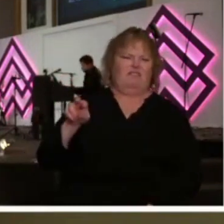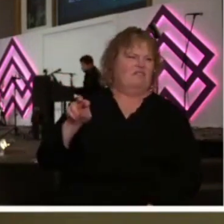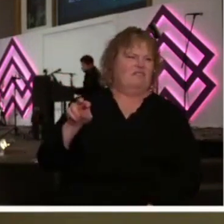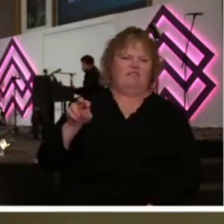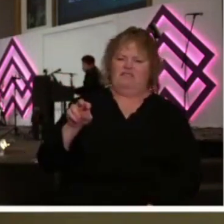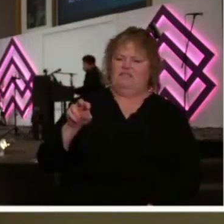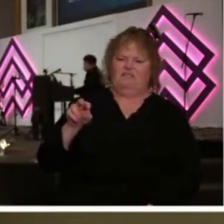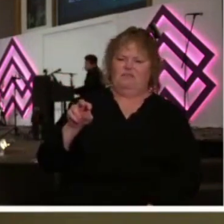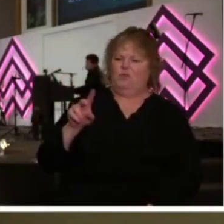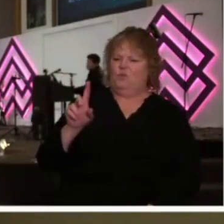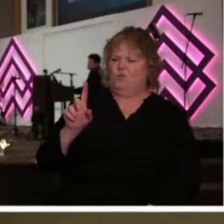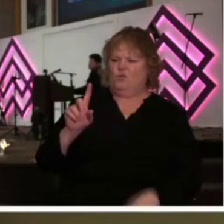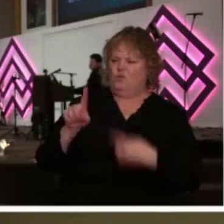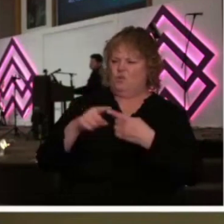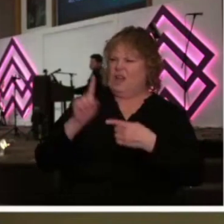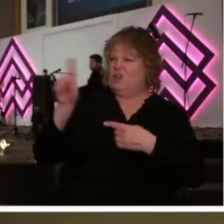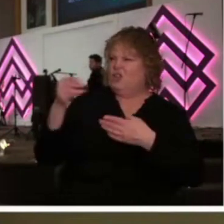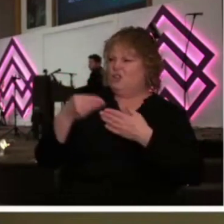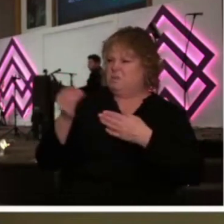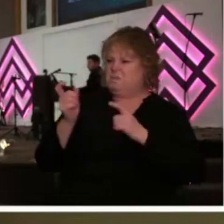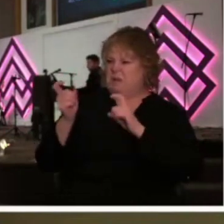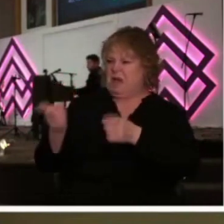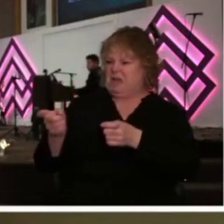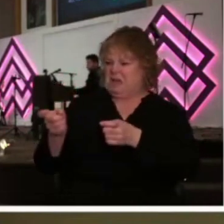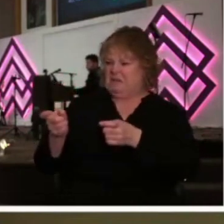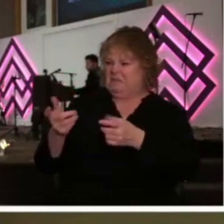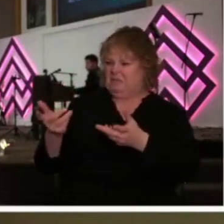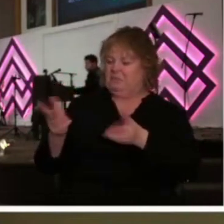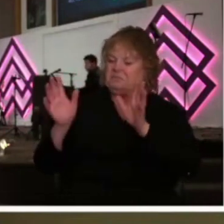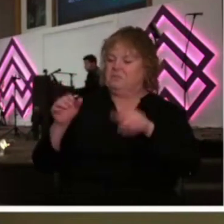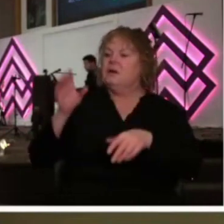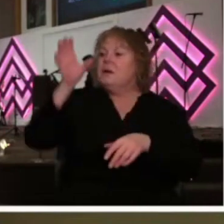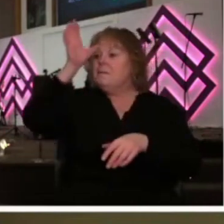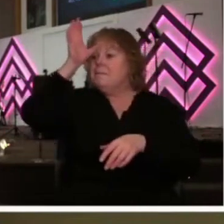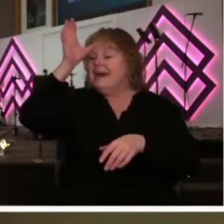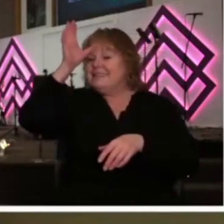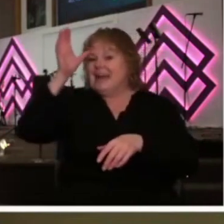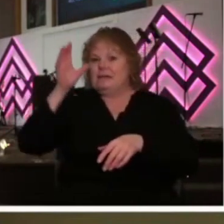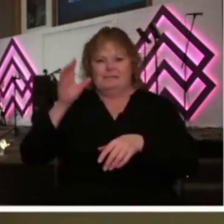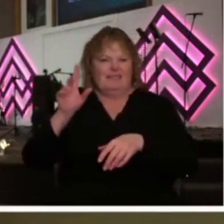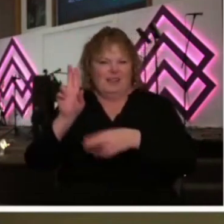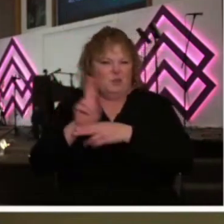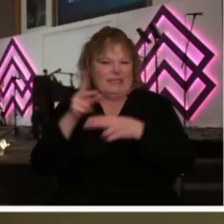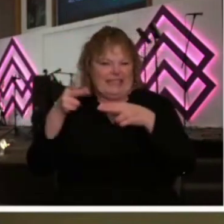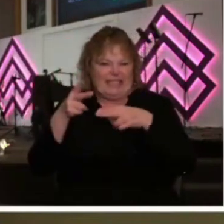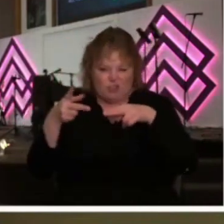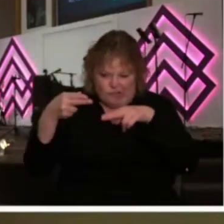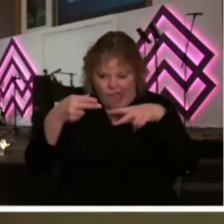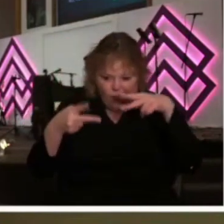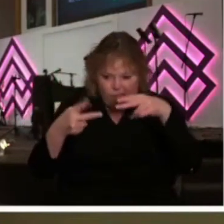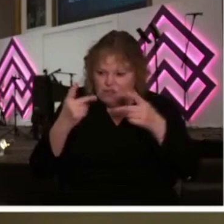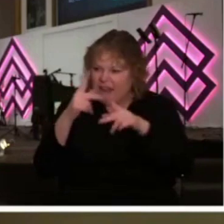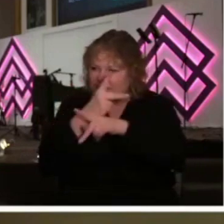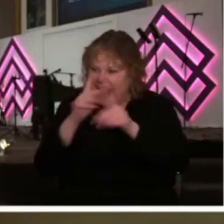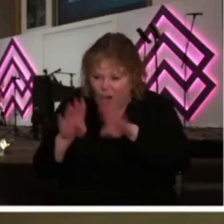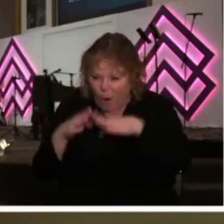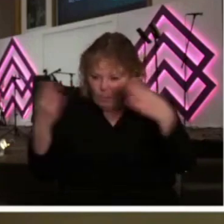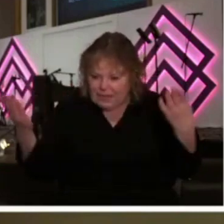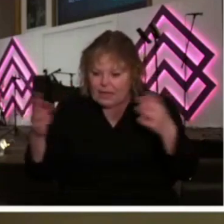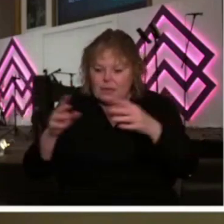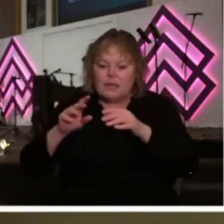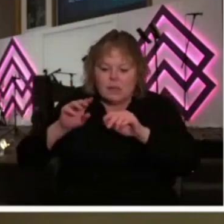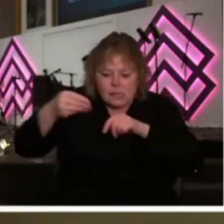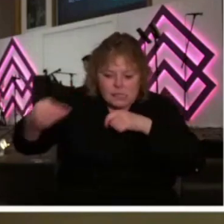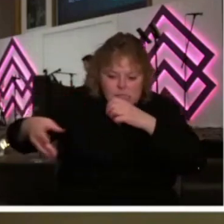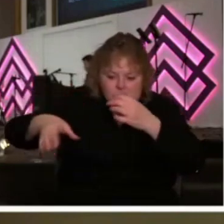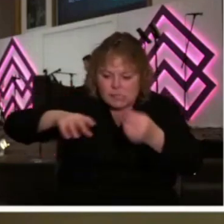did she get him a gift? And Dad begins to, I think, had to use scissors to find a way in. He begins to unwrap